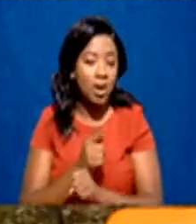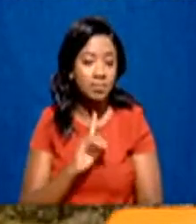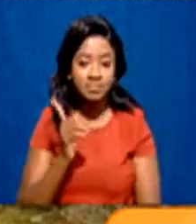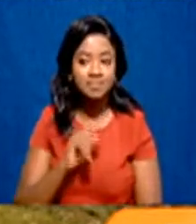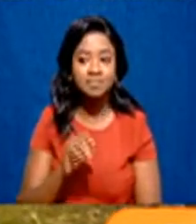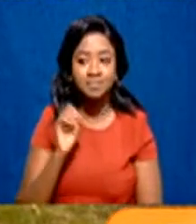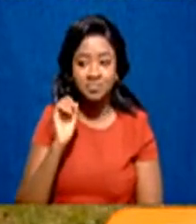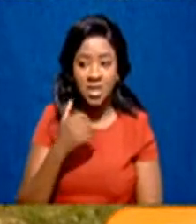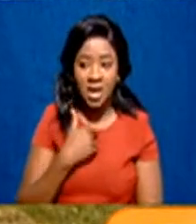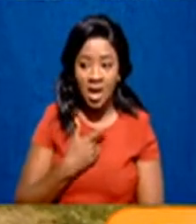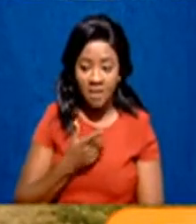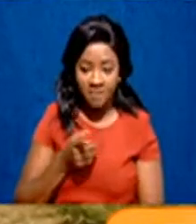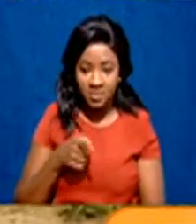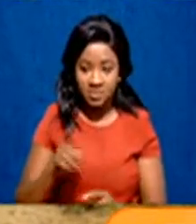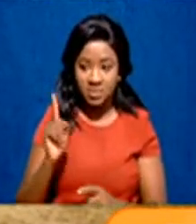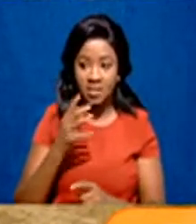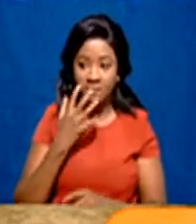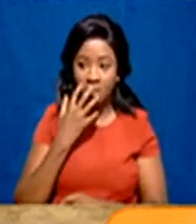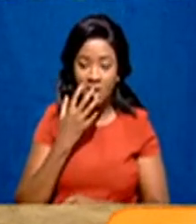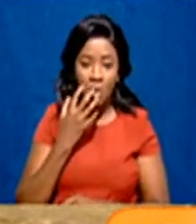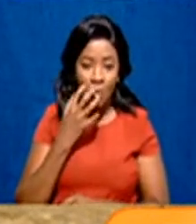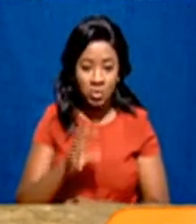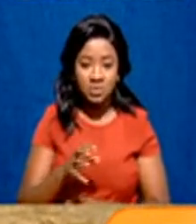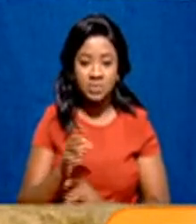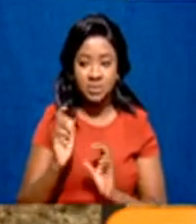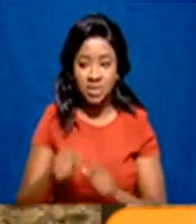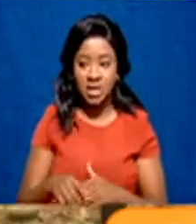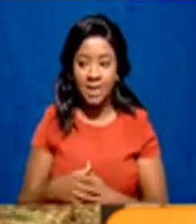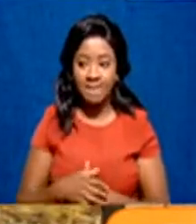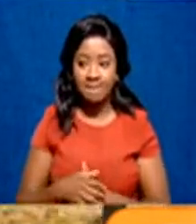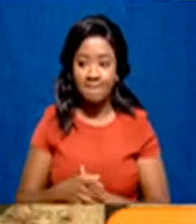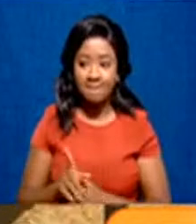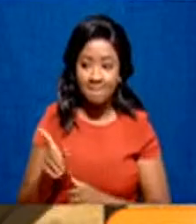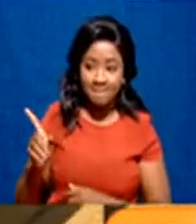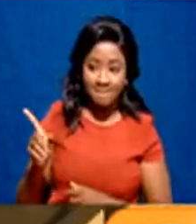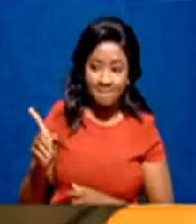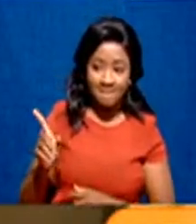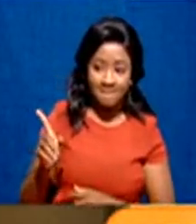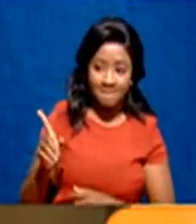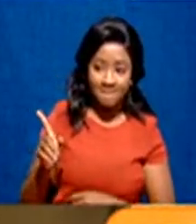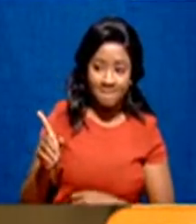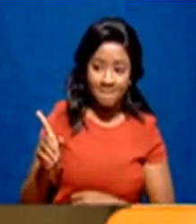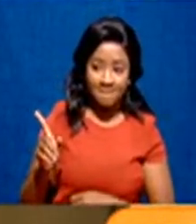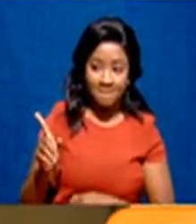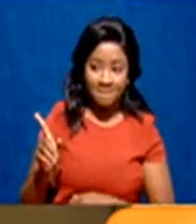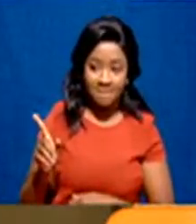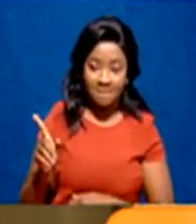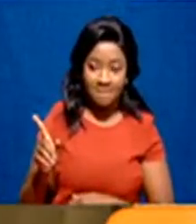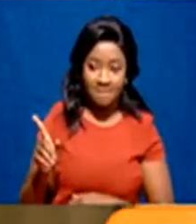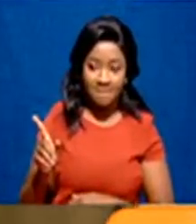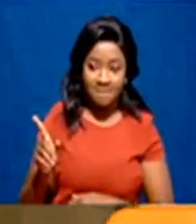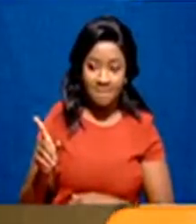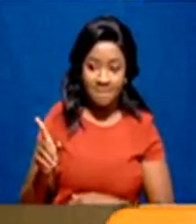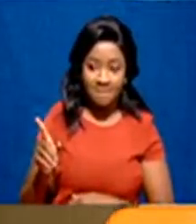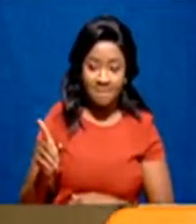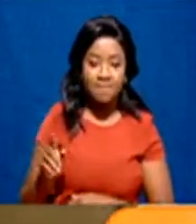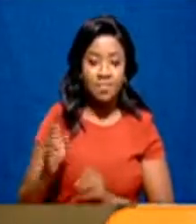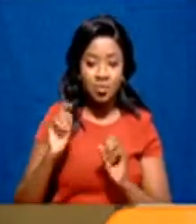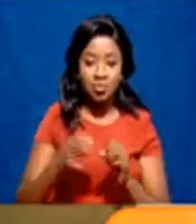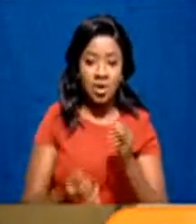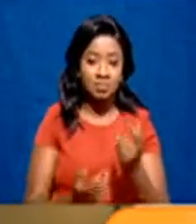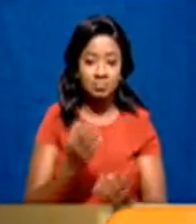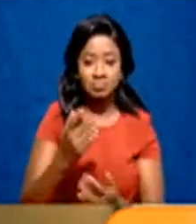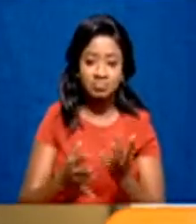It has a heating system attached to it. Now, the heating system has a mechanism whereby you can burn biomass,